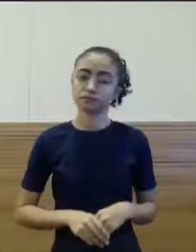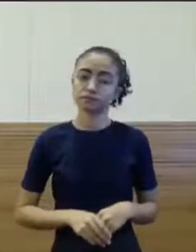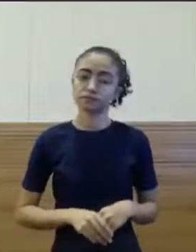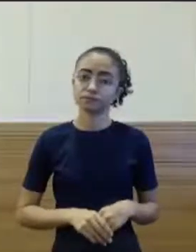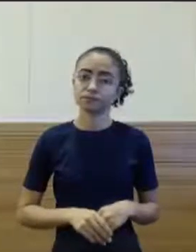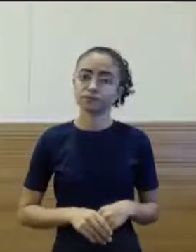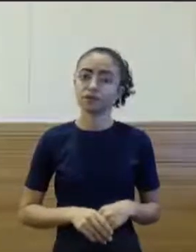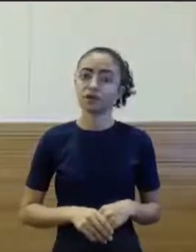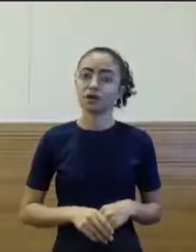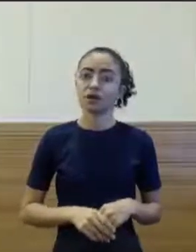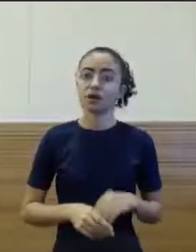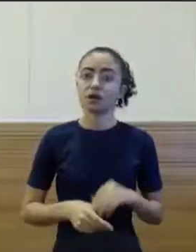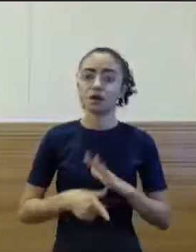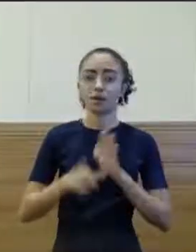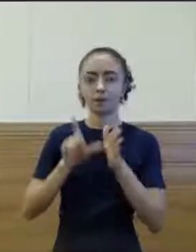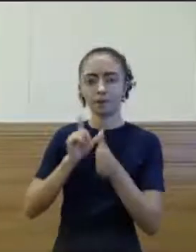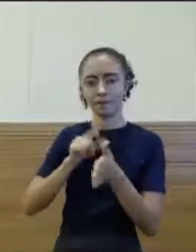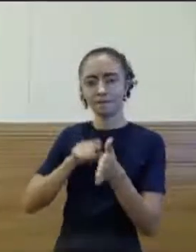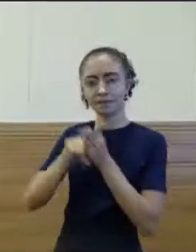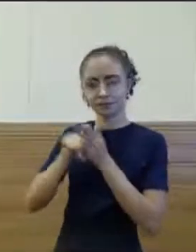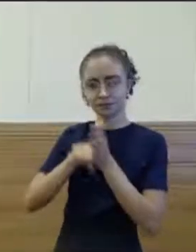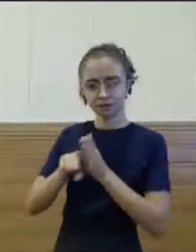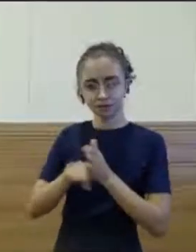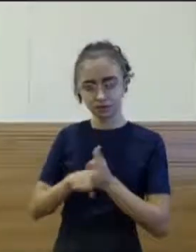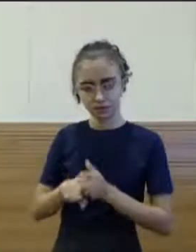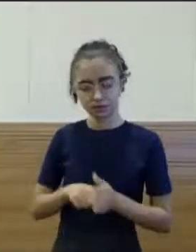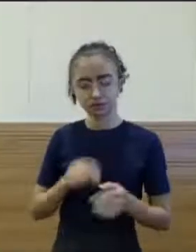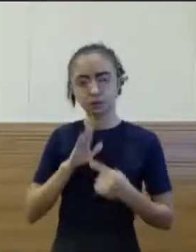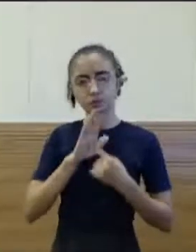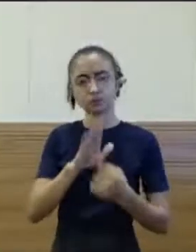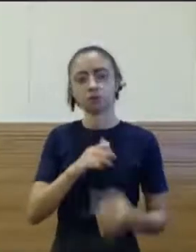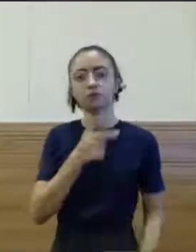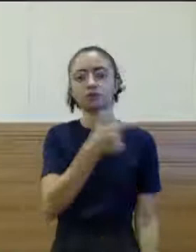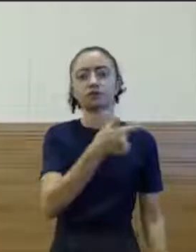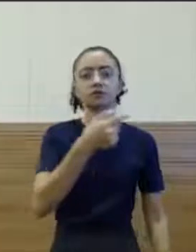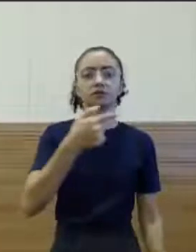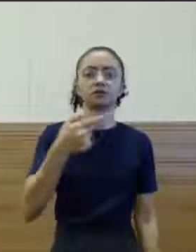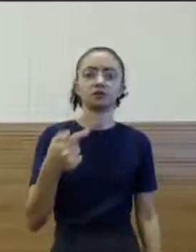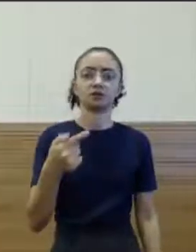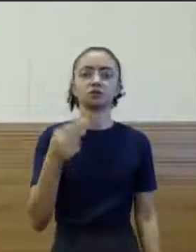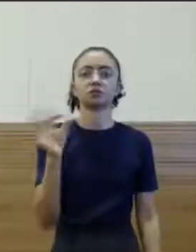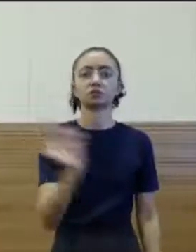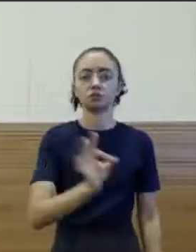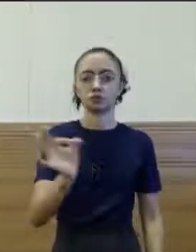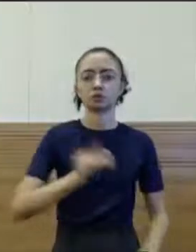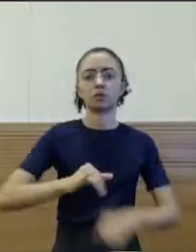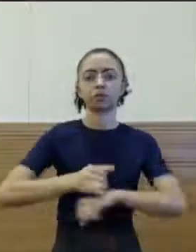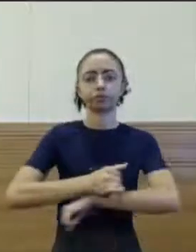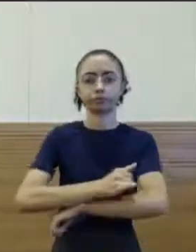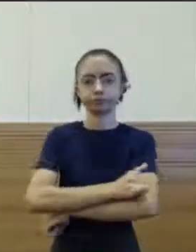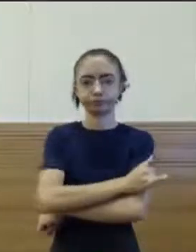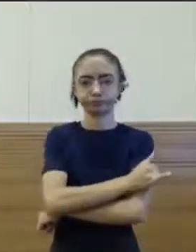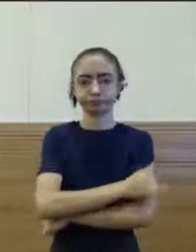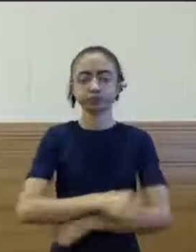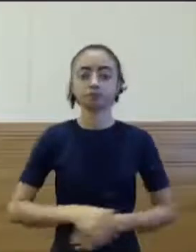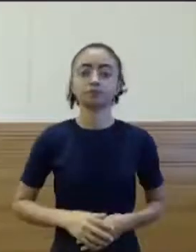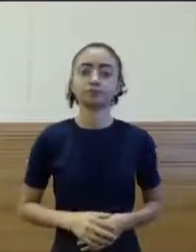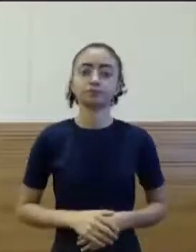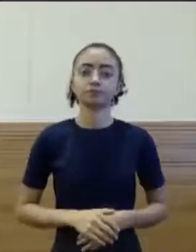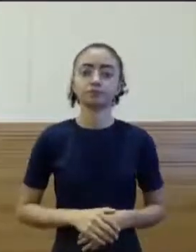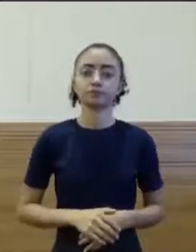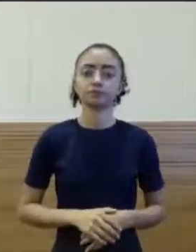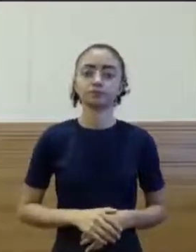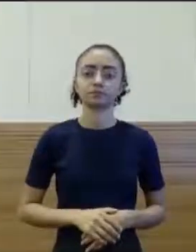edition of the uh, WHO saw 8% of obesity, and